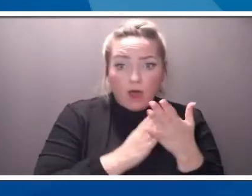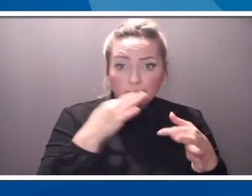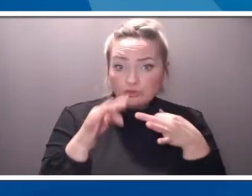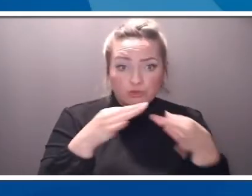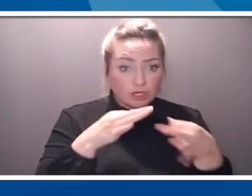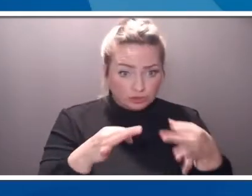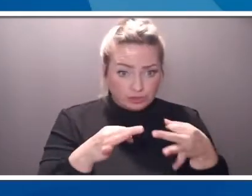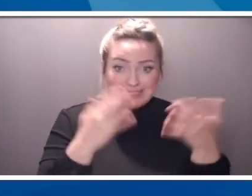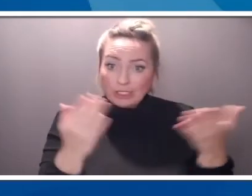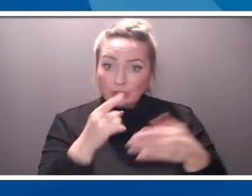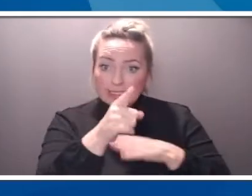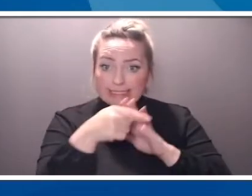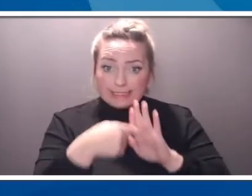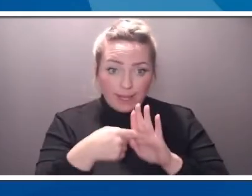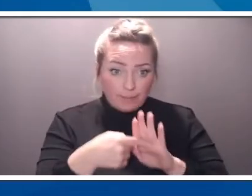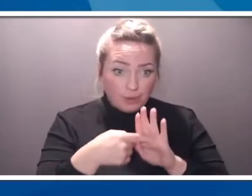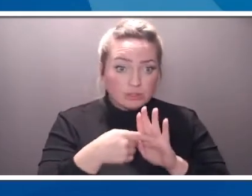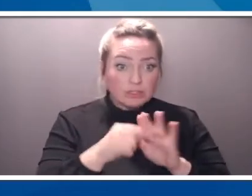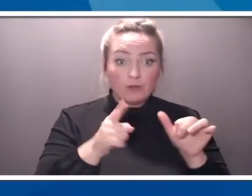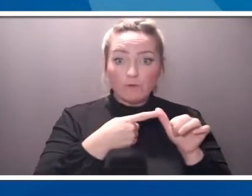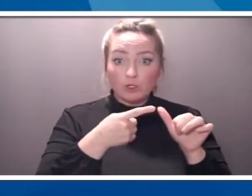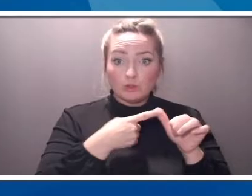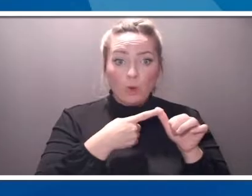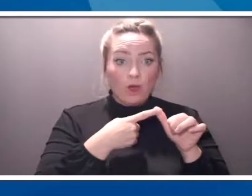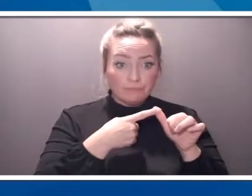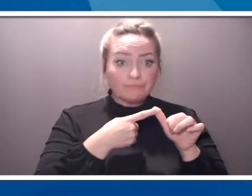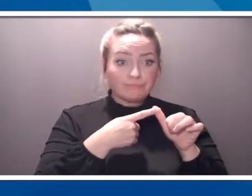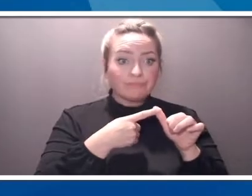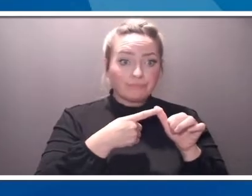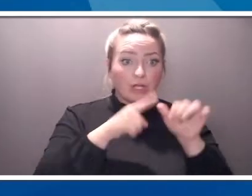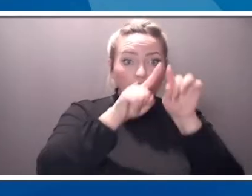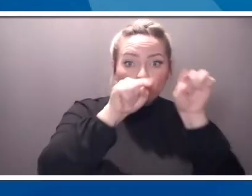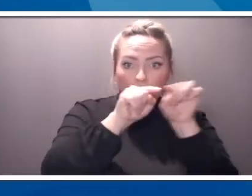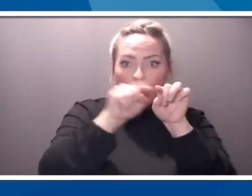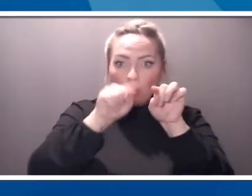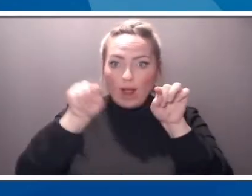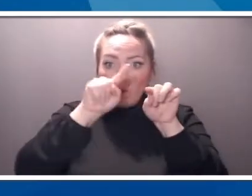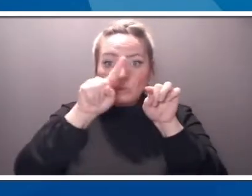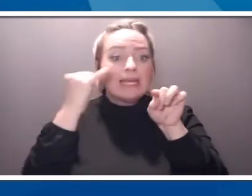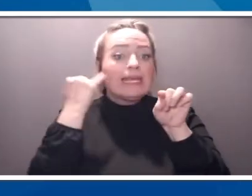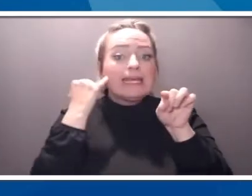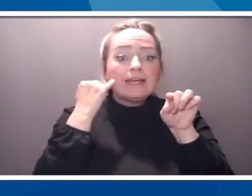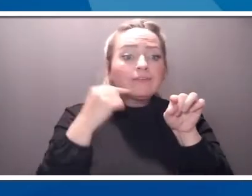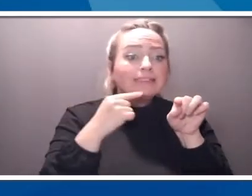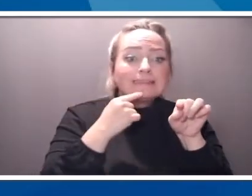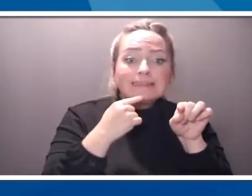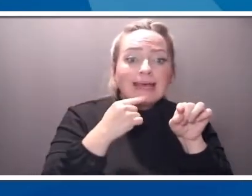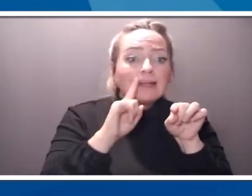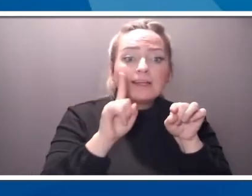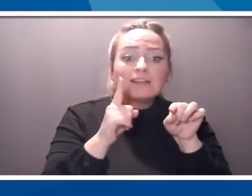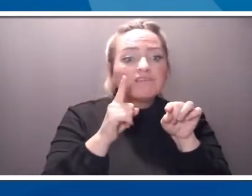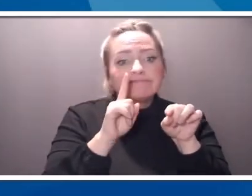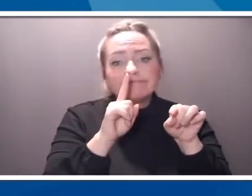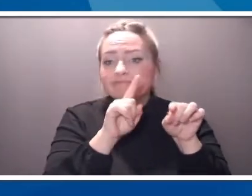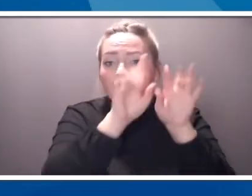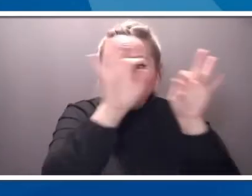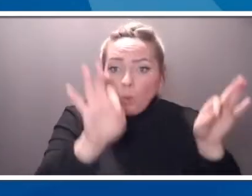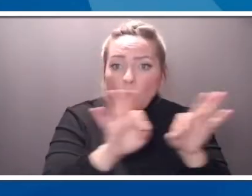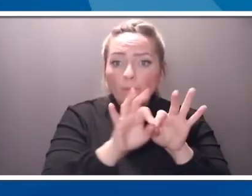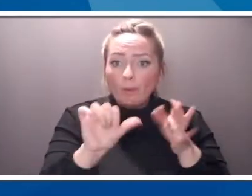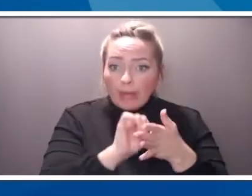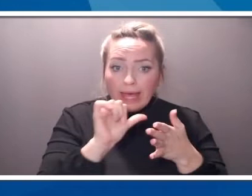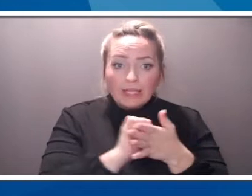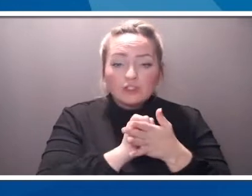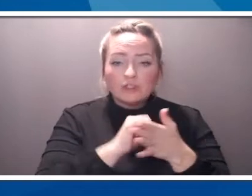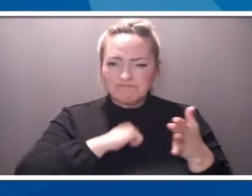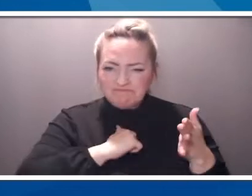Now, if I add some instructions here in these examples, so in the first one, the square and the round one, if it said somewhere in the